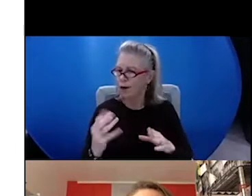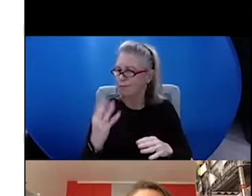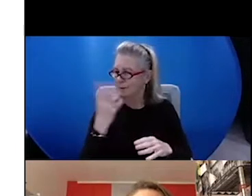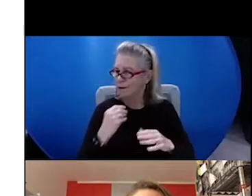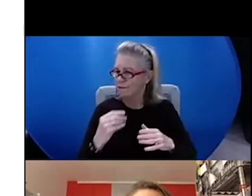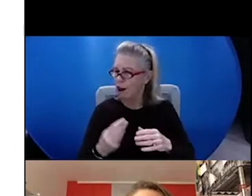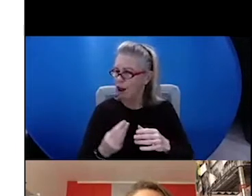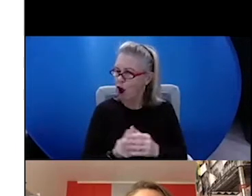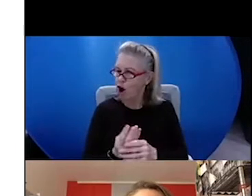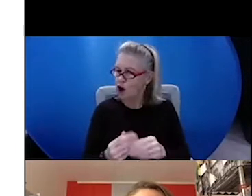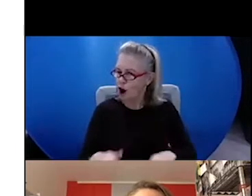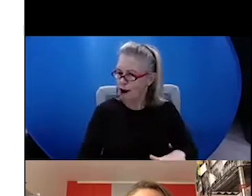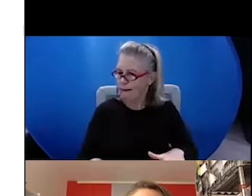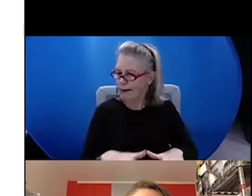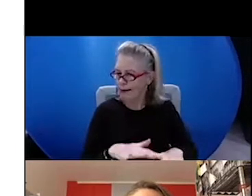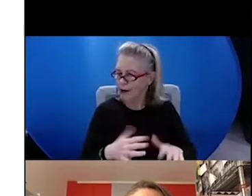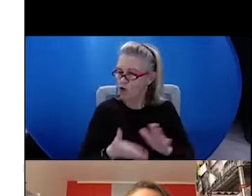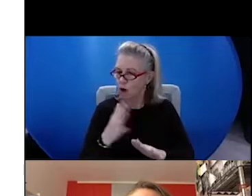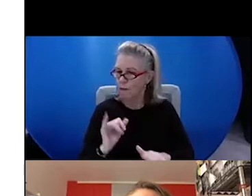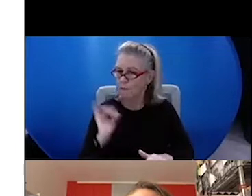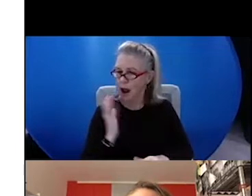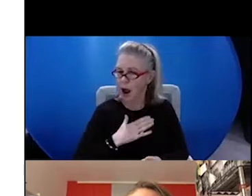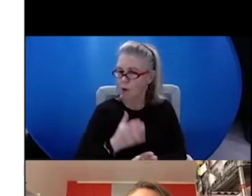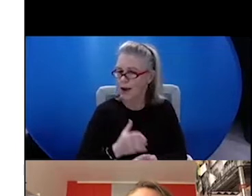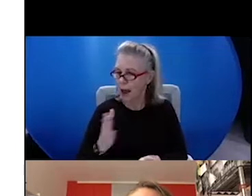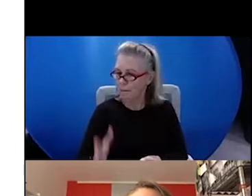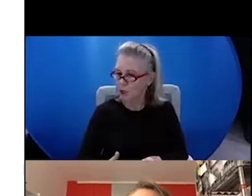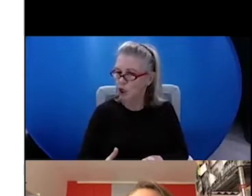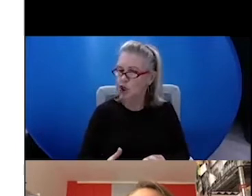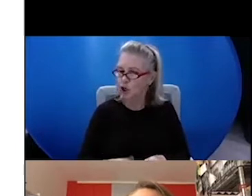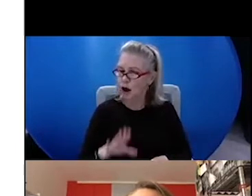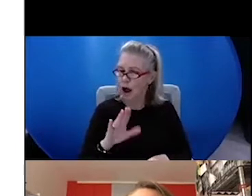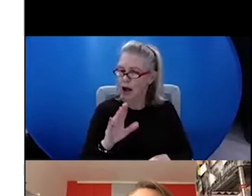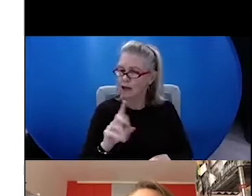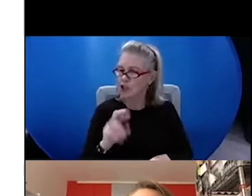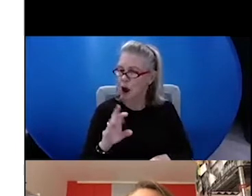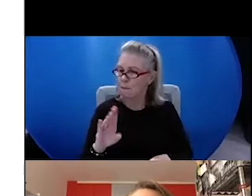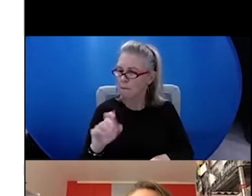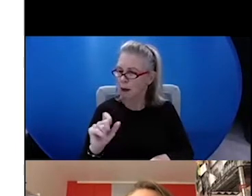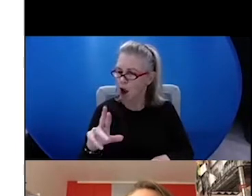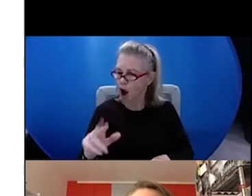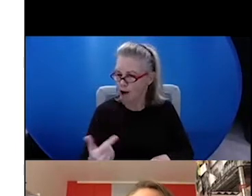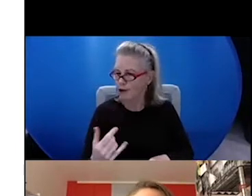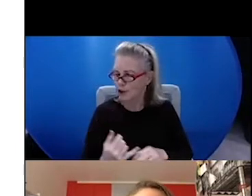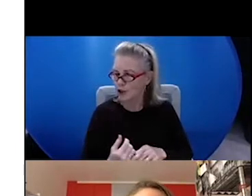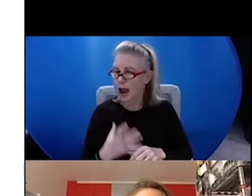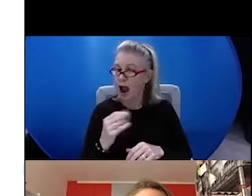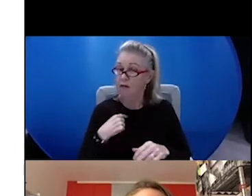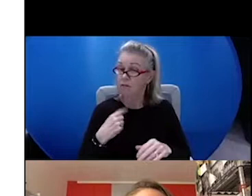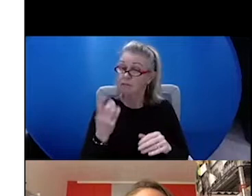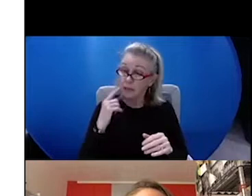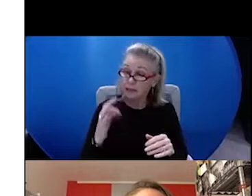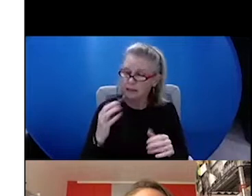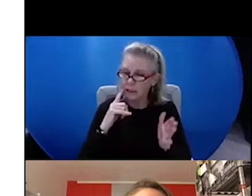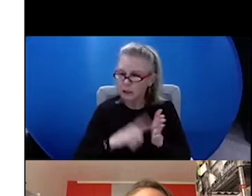the women of our neighbor, the Foundation d'Arbelage, as a result of 2 years exploring the legacies of Marrakesh